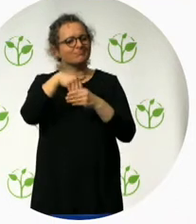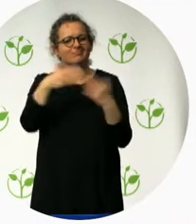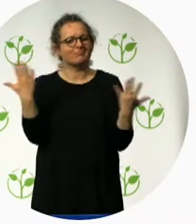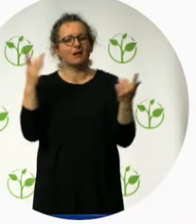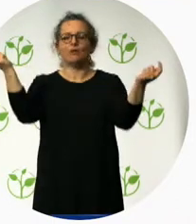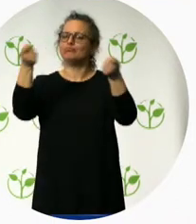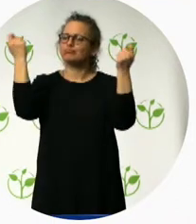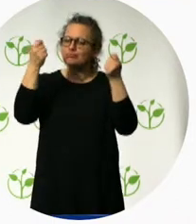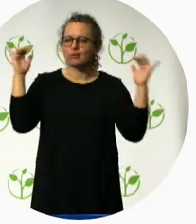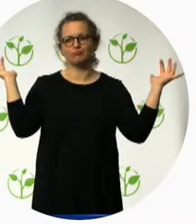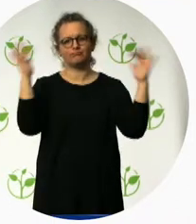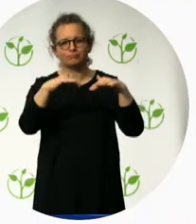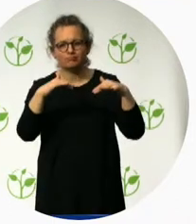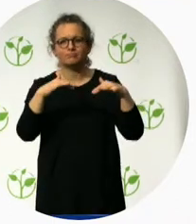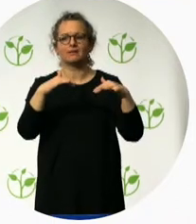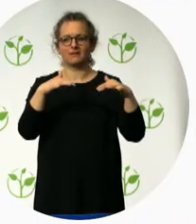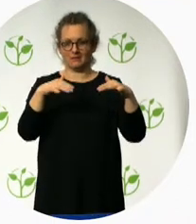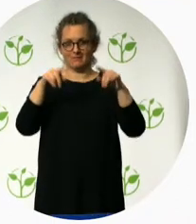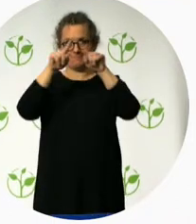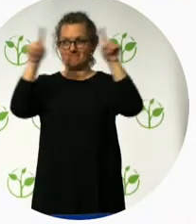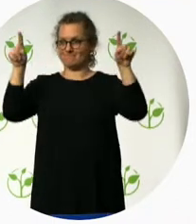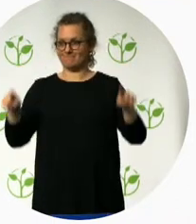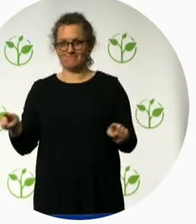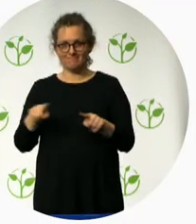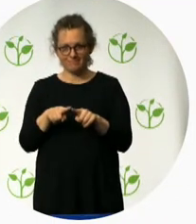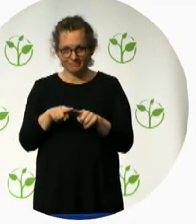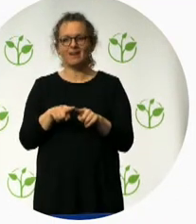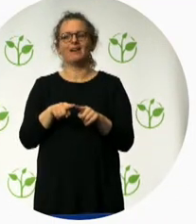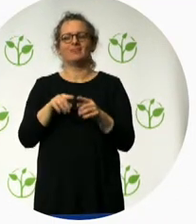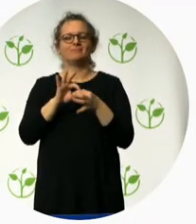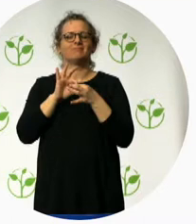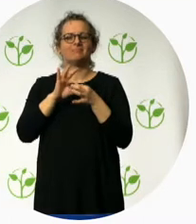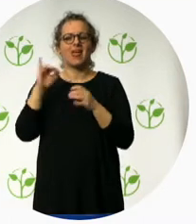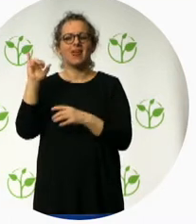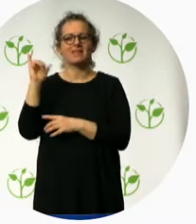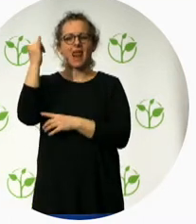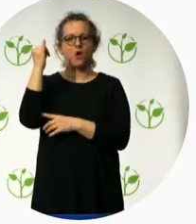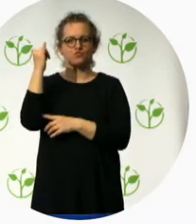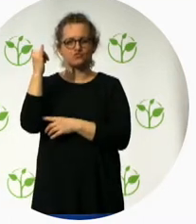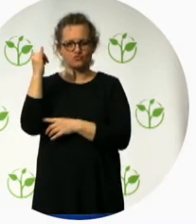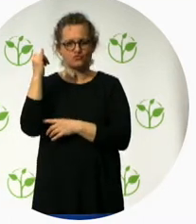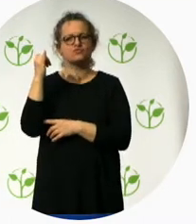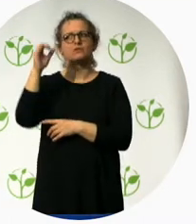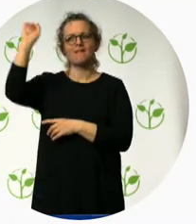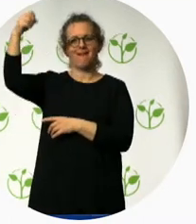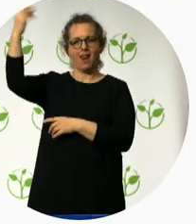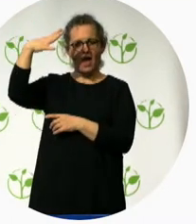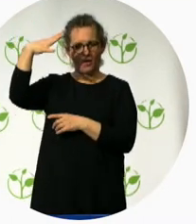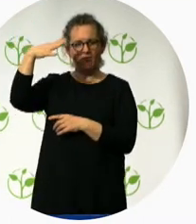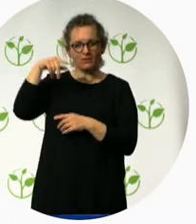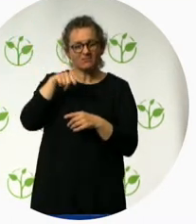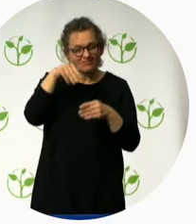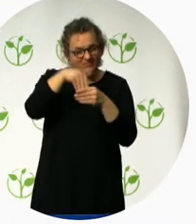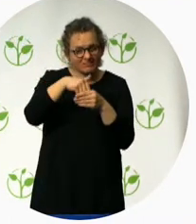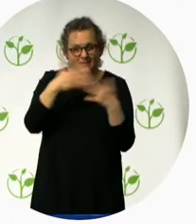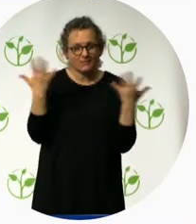background, yellow background. That's one campaign that we developed, Employment for All, where the idea is to employ person with